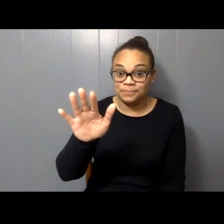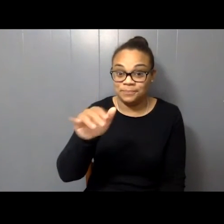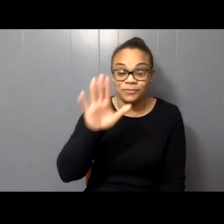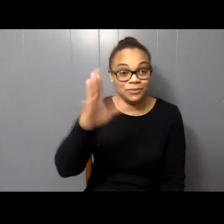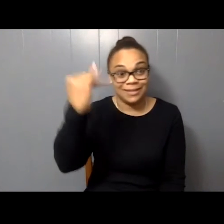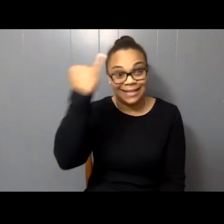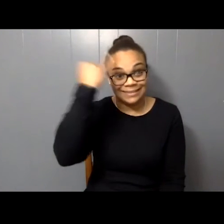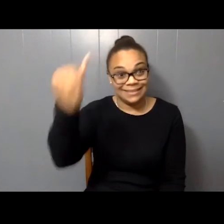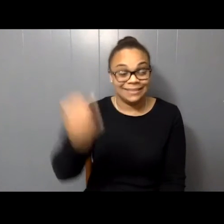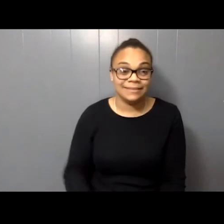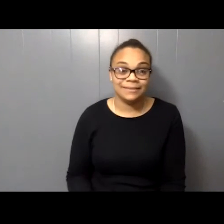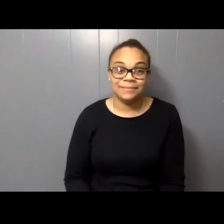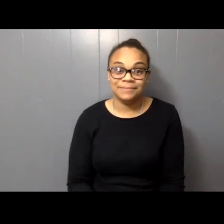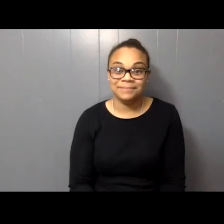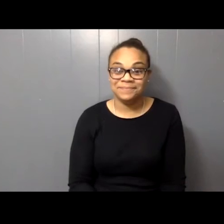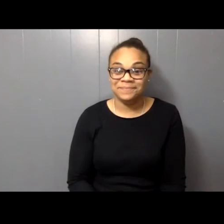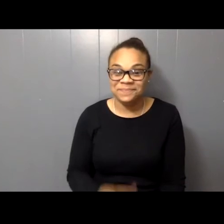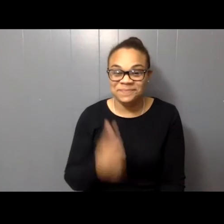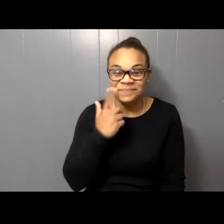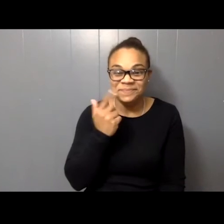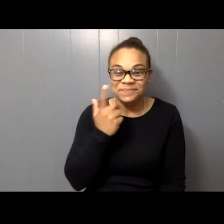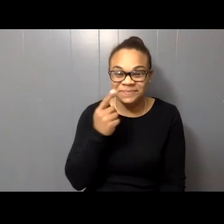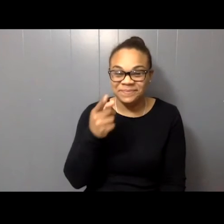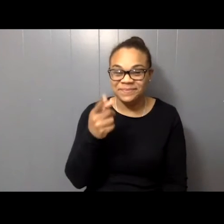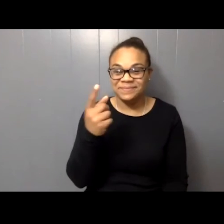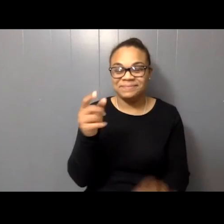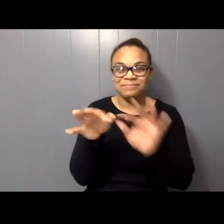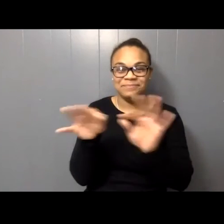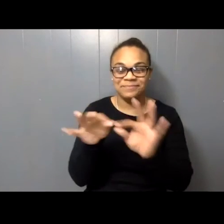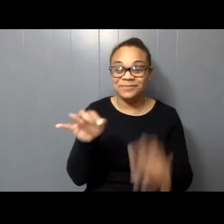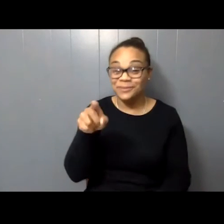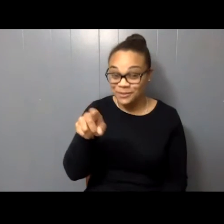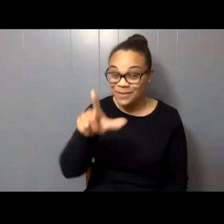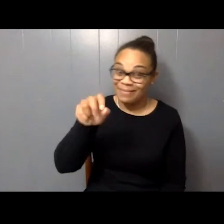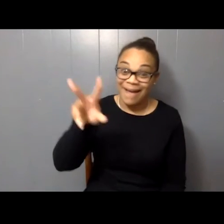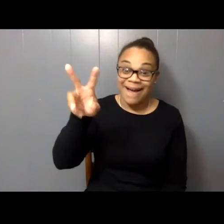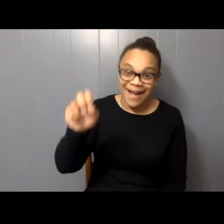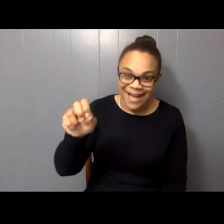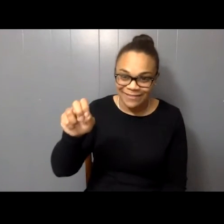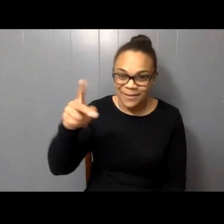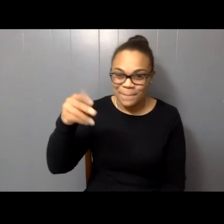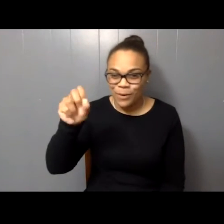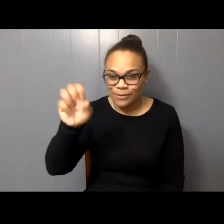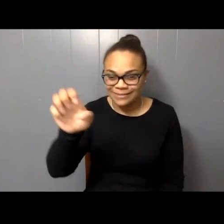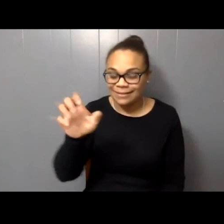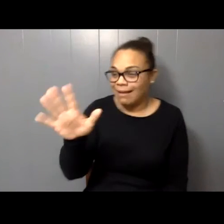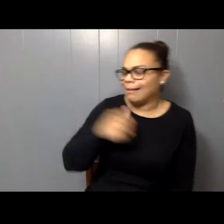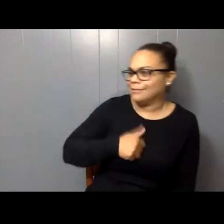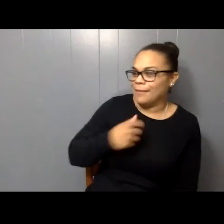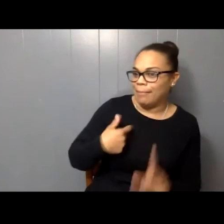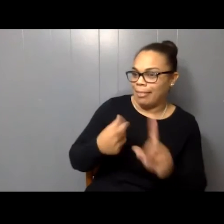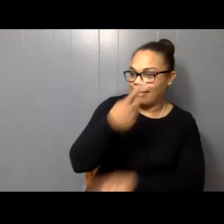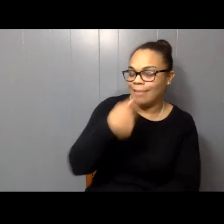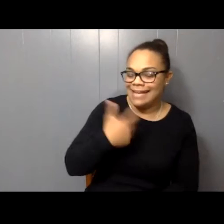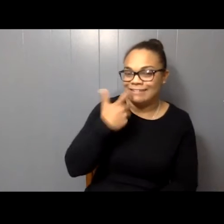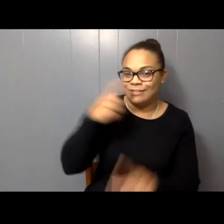idea. You love Pose? Yes. Oh, sorry, I just opened the chat. Yes.